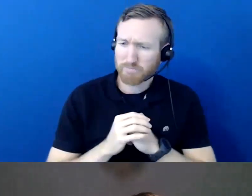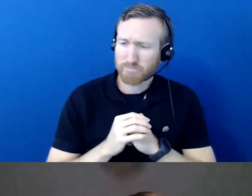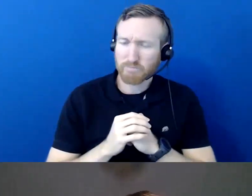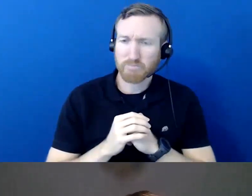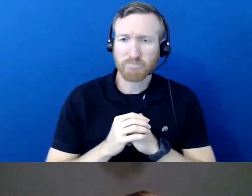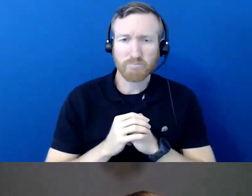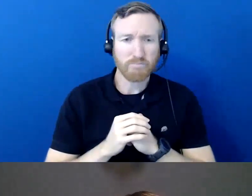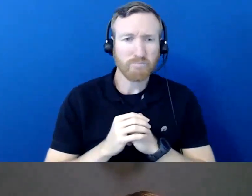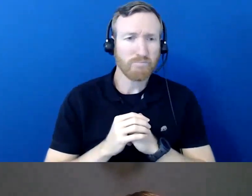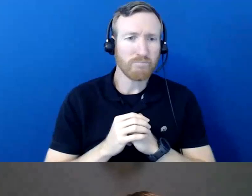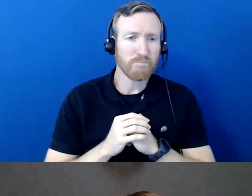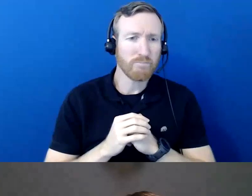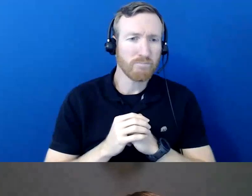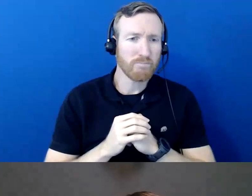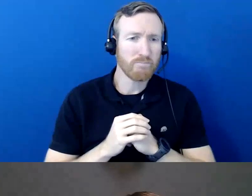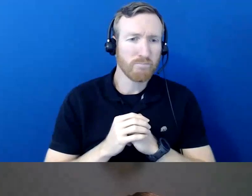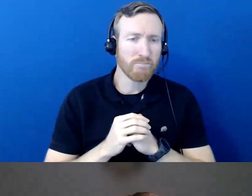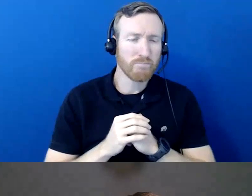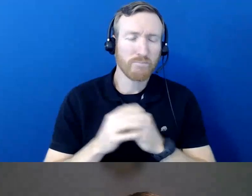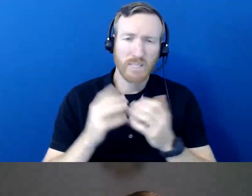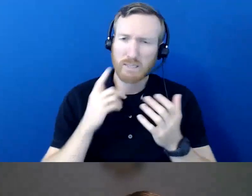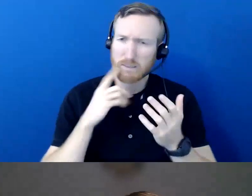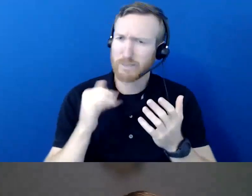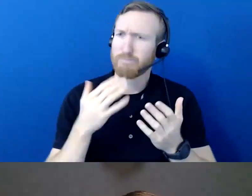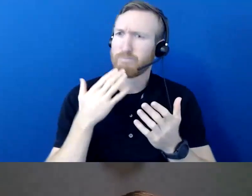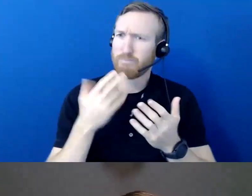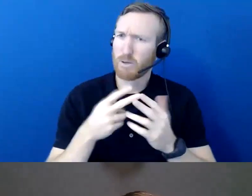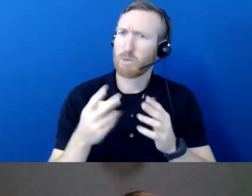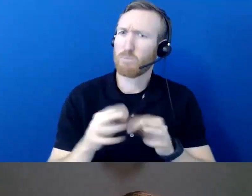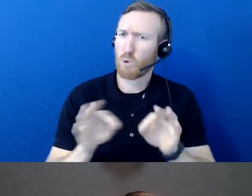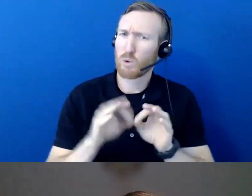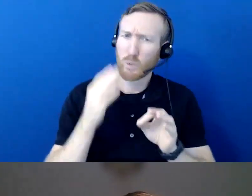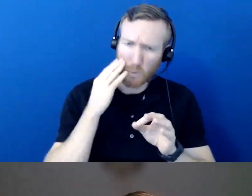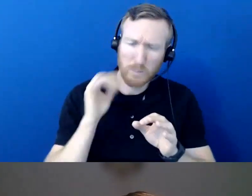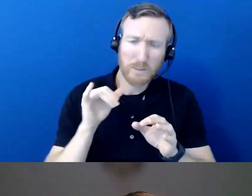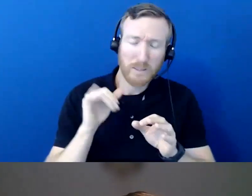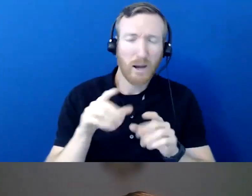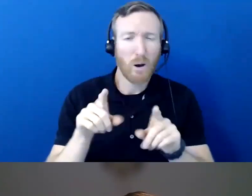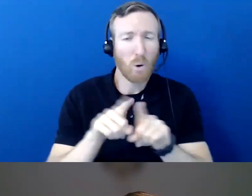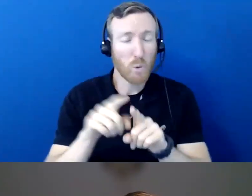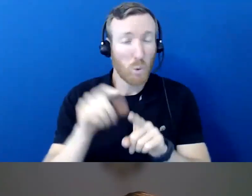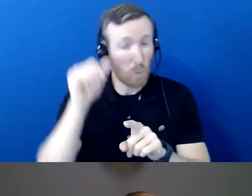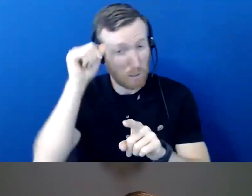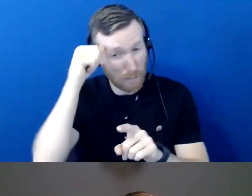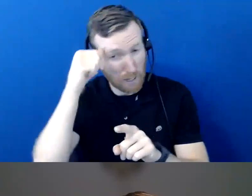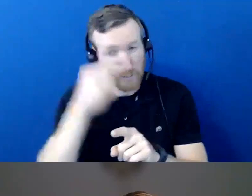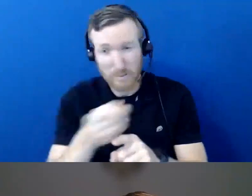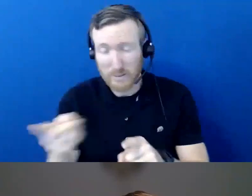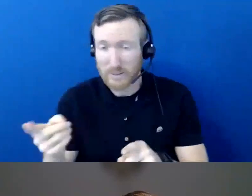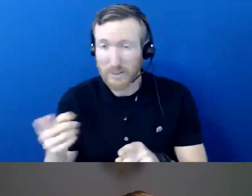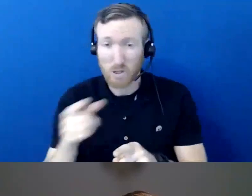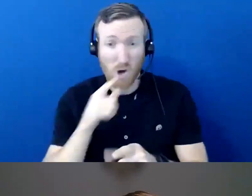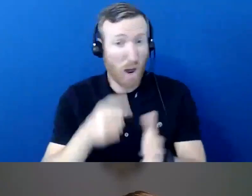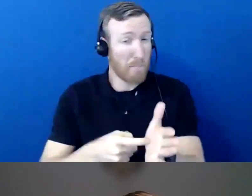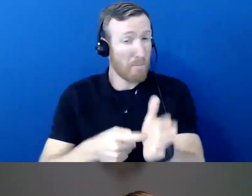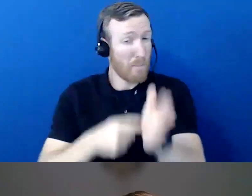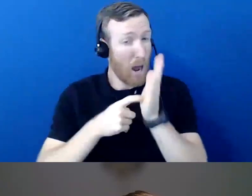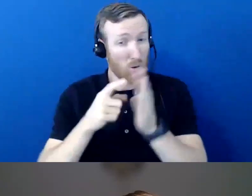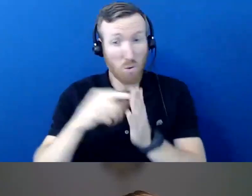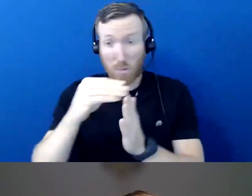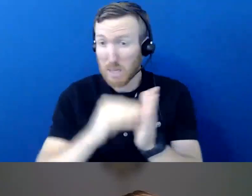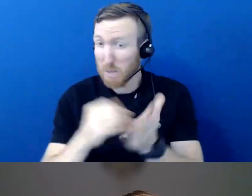and really a few reminders. It is not mandatory to complete a passport.